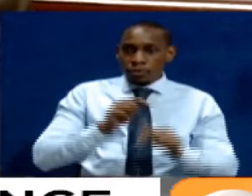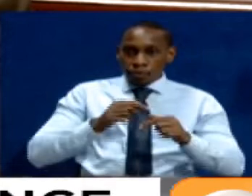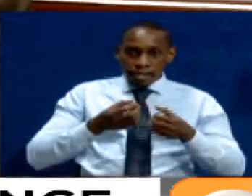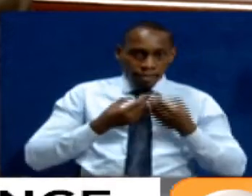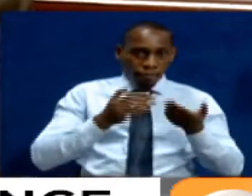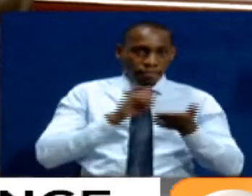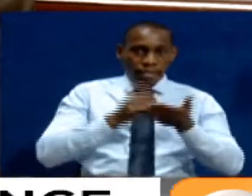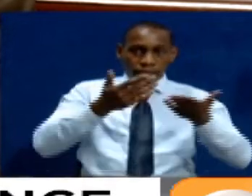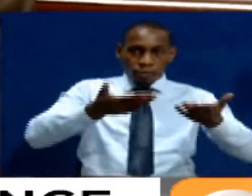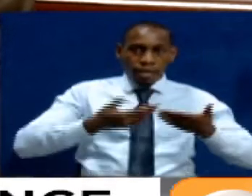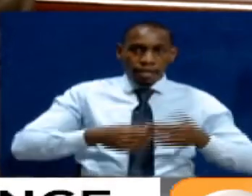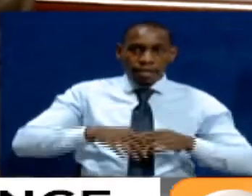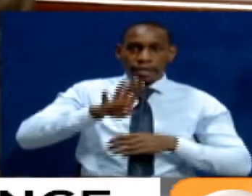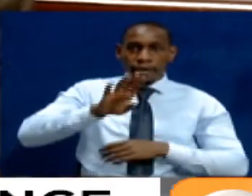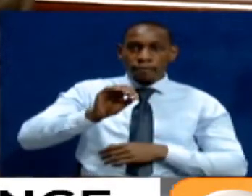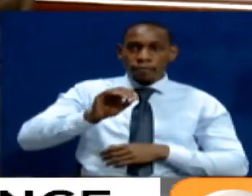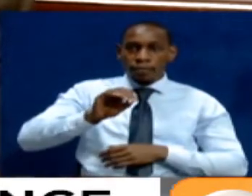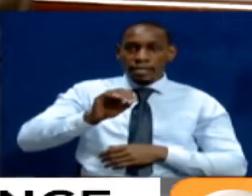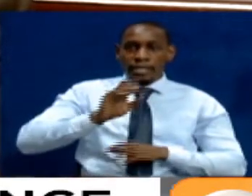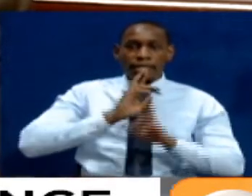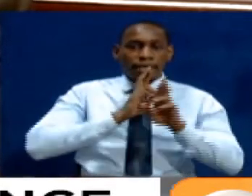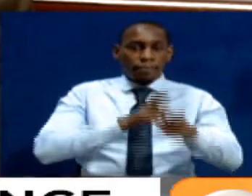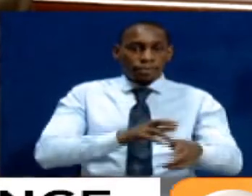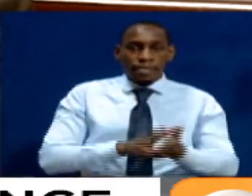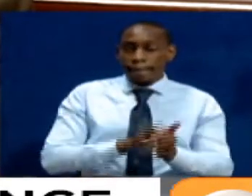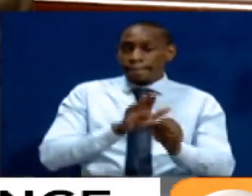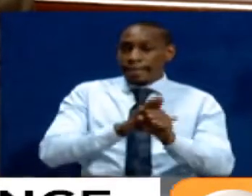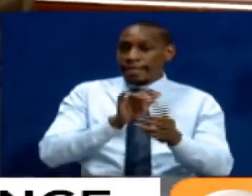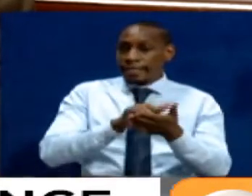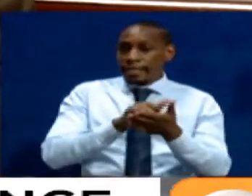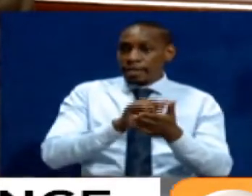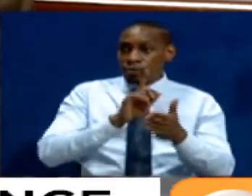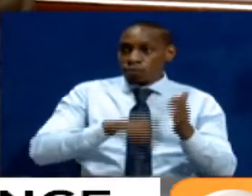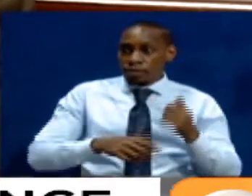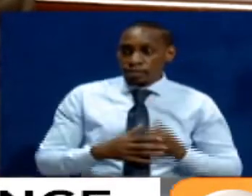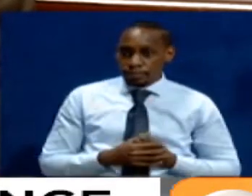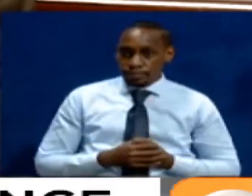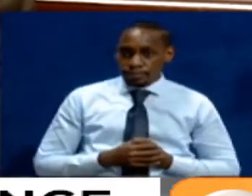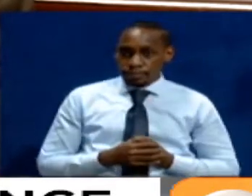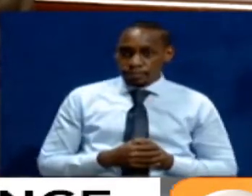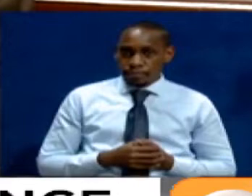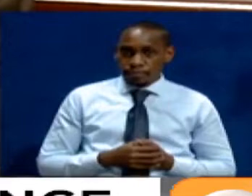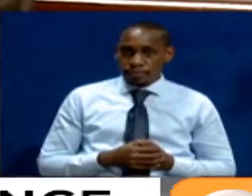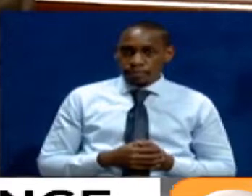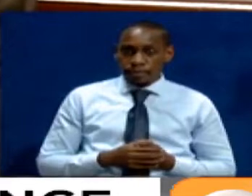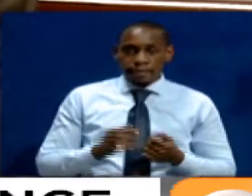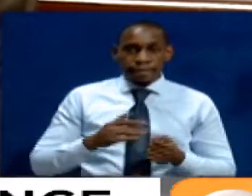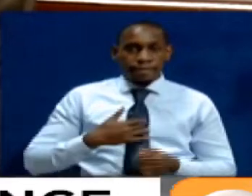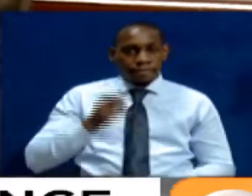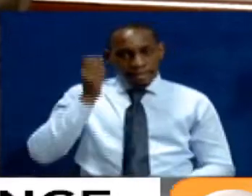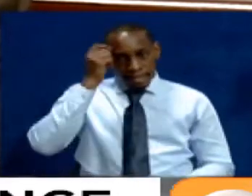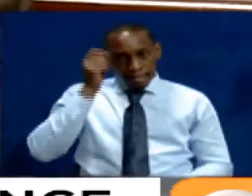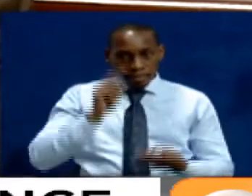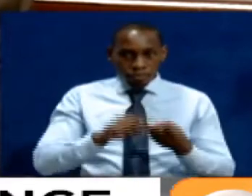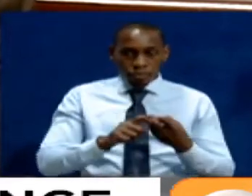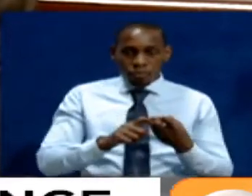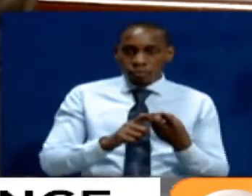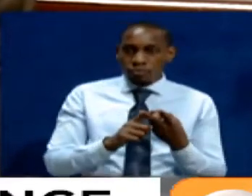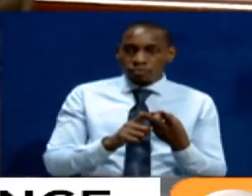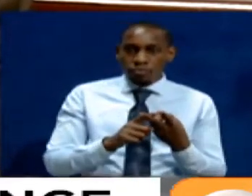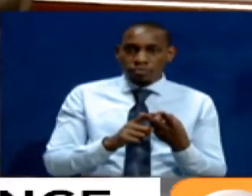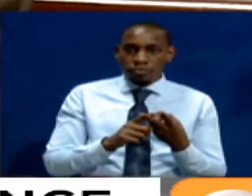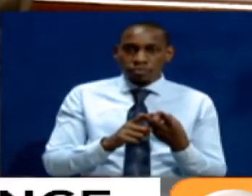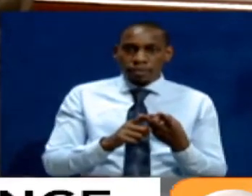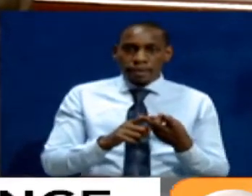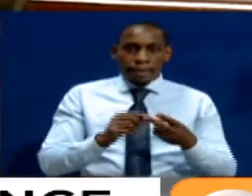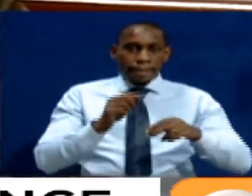so far they have received 43 reports, a lot of which is a feeling of headache, mild to moderate,